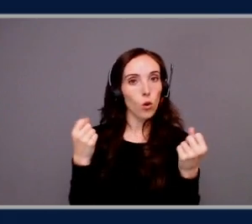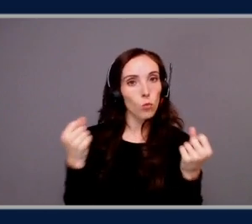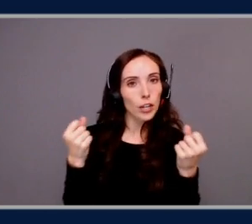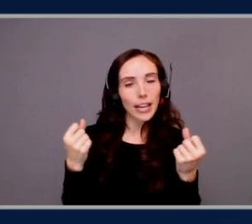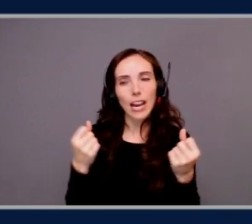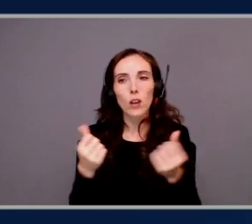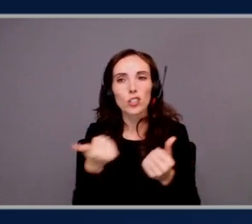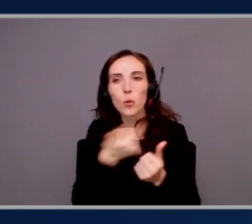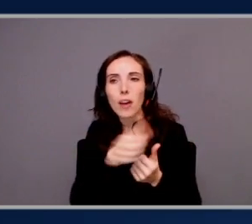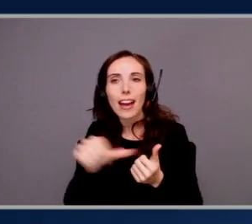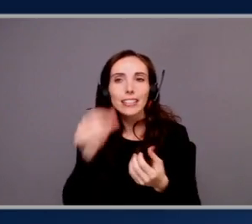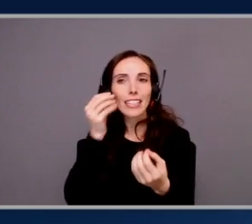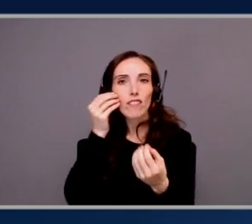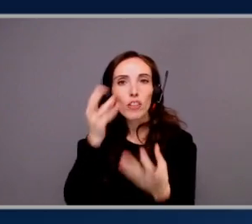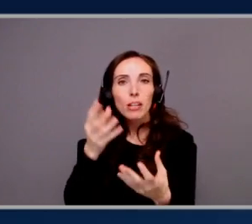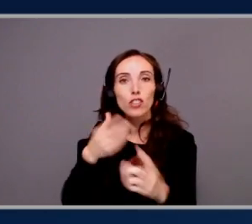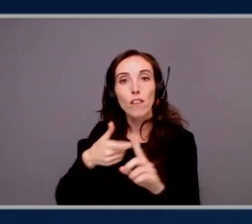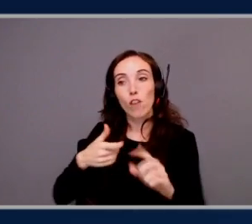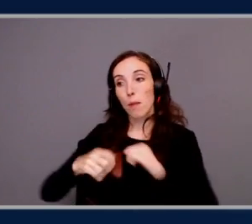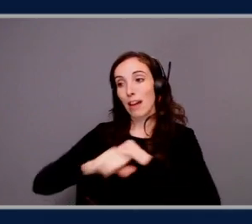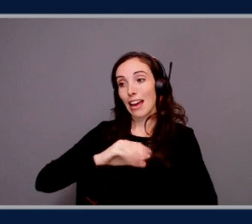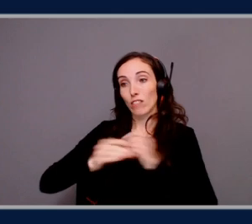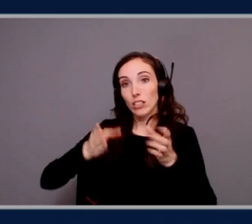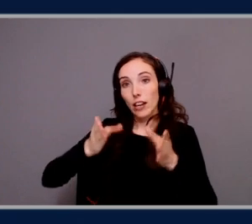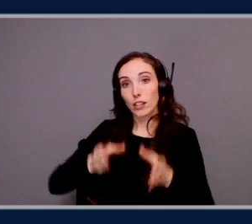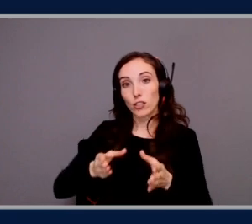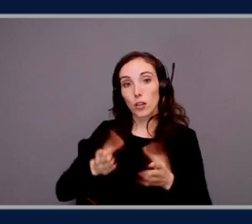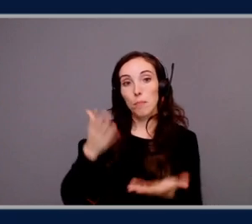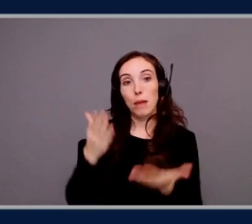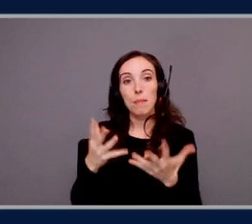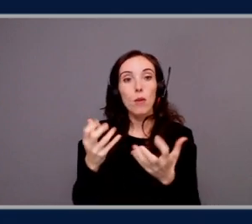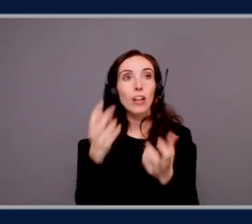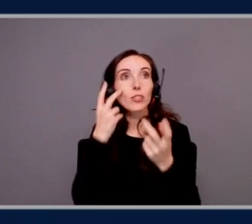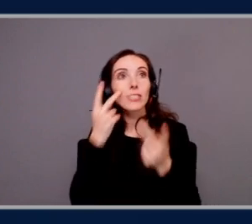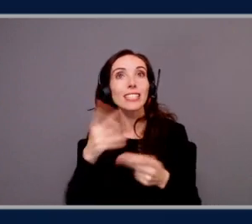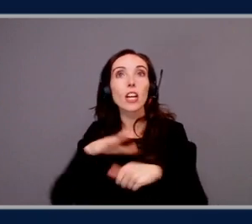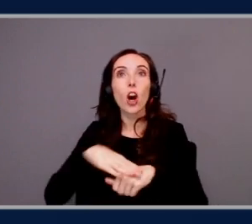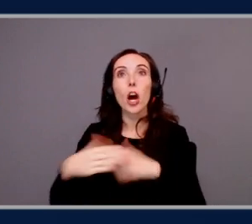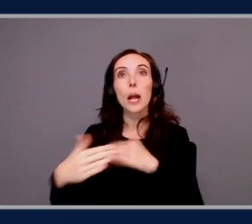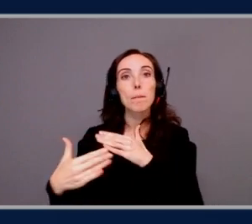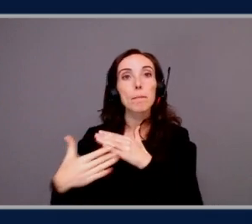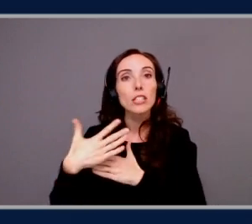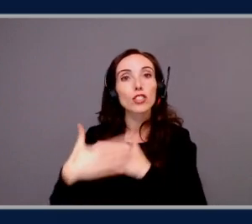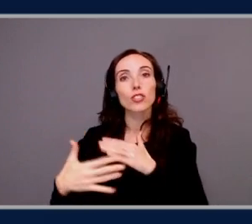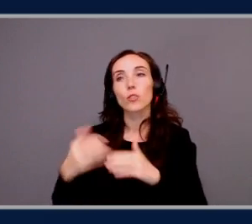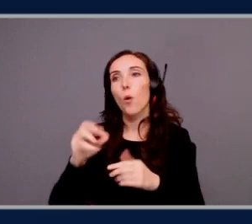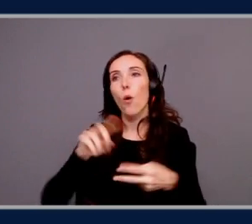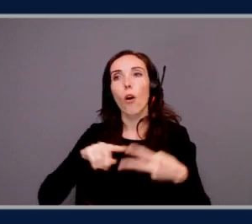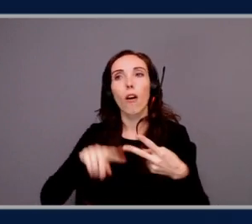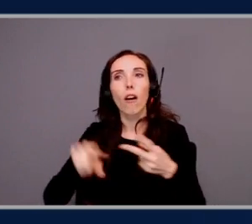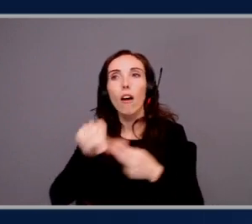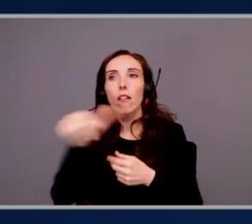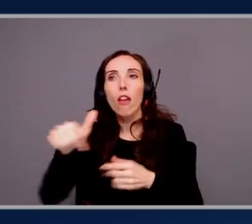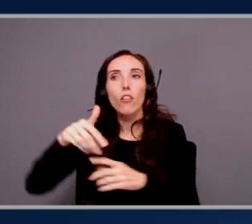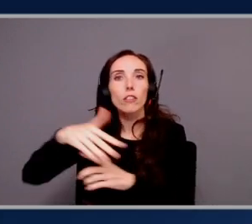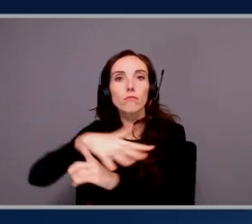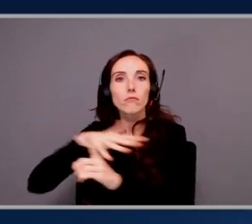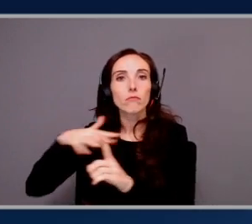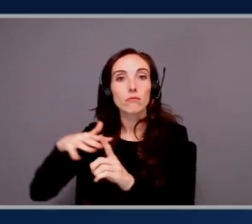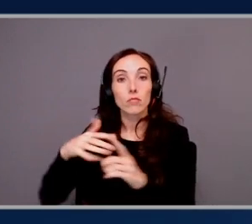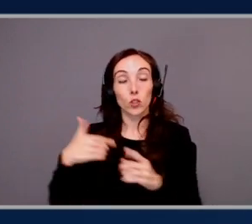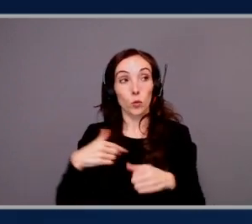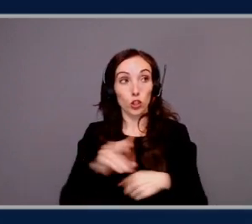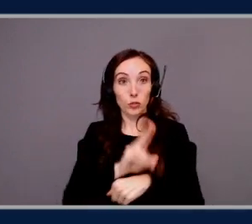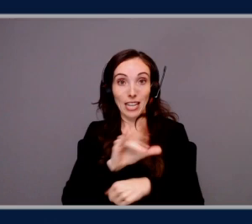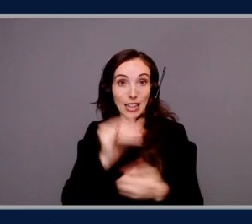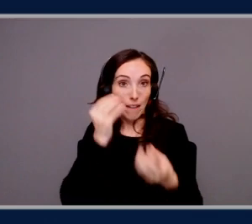advertiser, may have added. Maybe I said, you know what, I want to see these on the beach, or I want to see them in a different scene. We're taking that as input. We're using